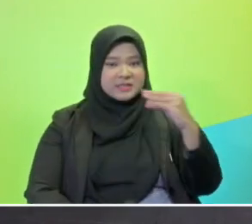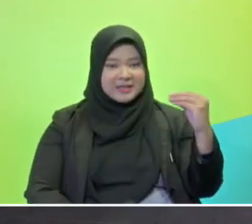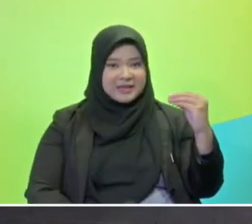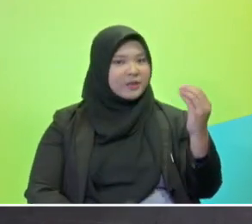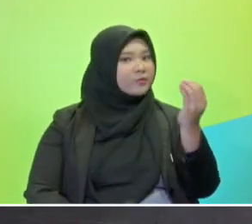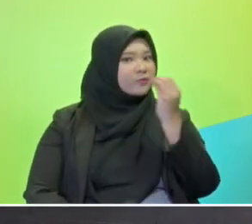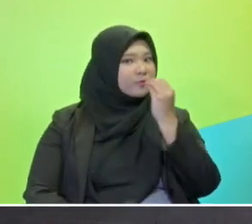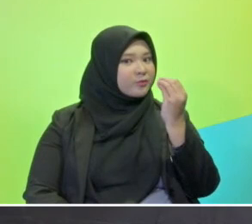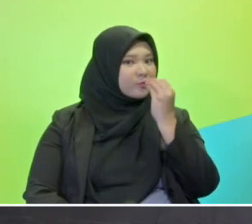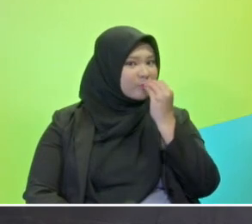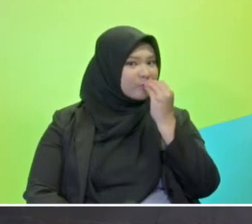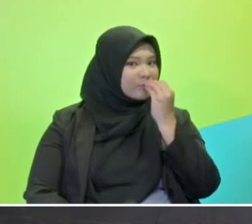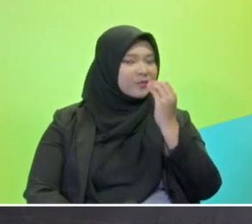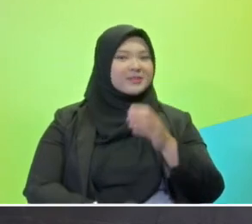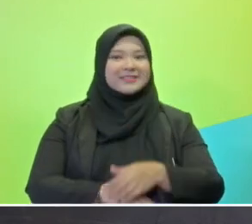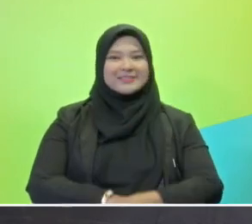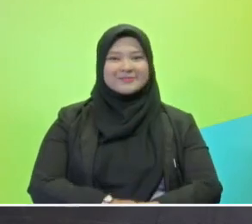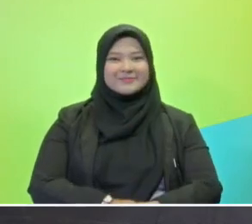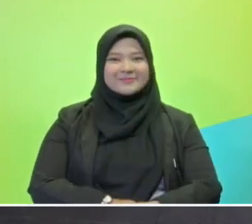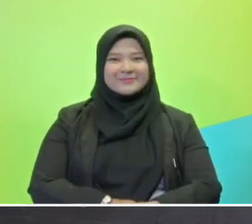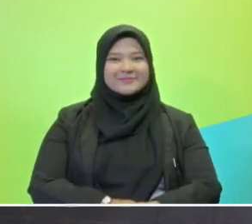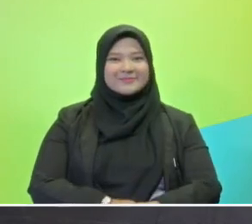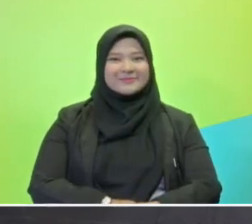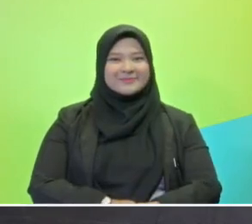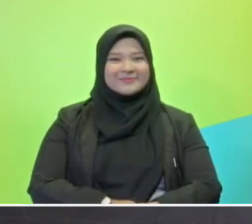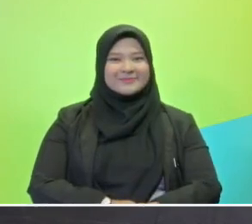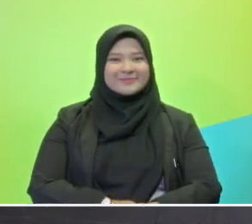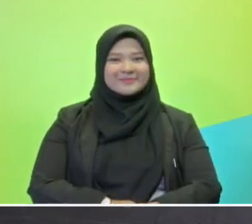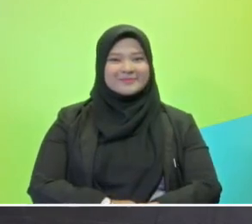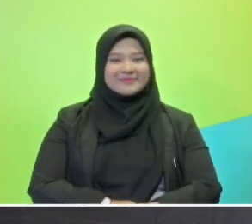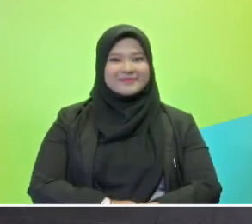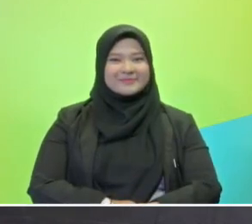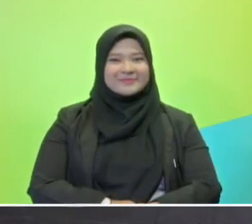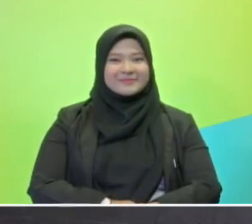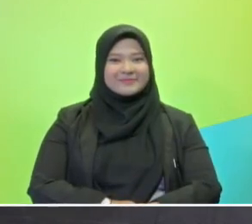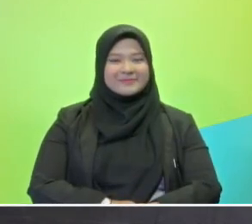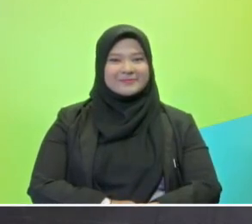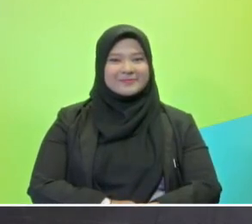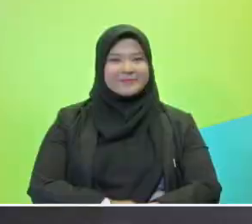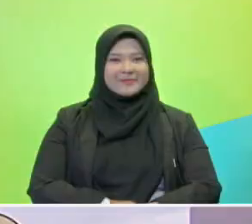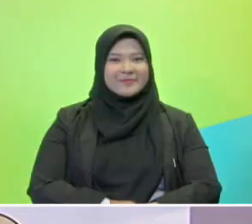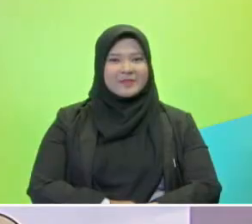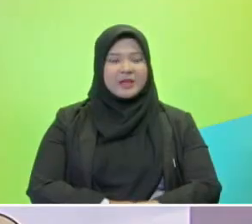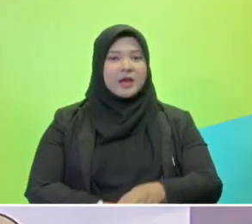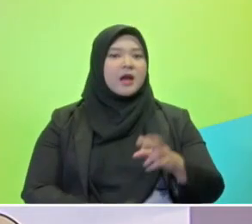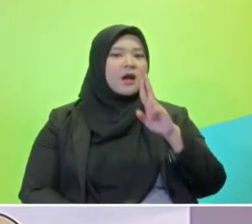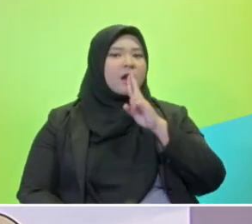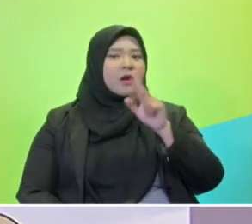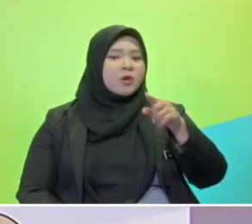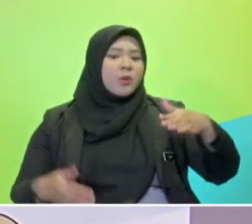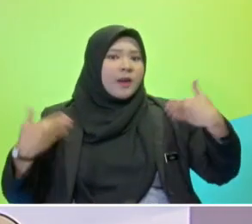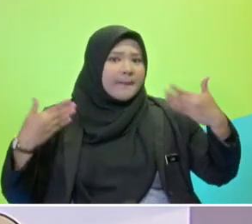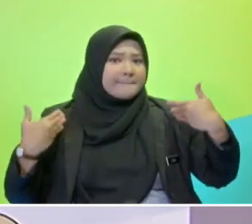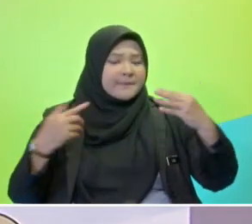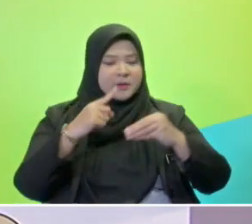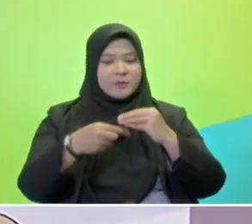lesson today. I believe that we got something very special, that we learned that we have so many new friends, and also we got to know the